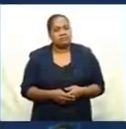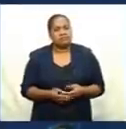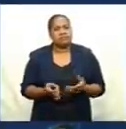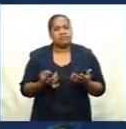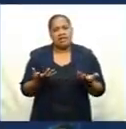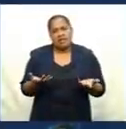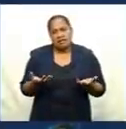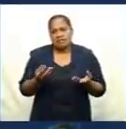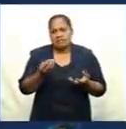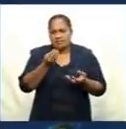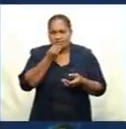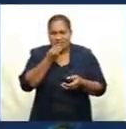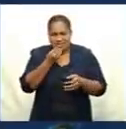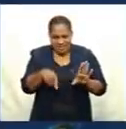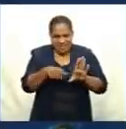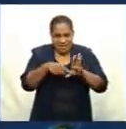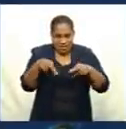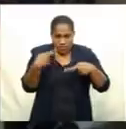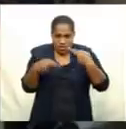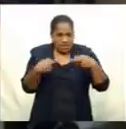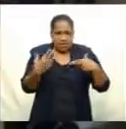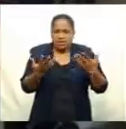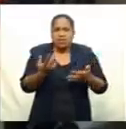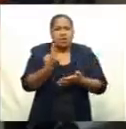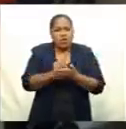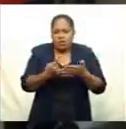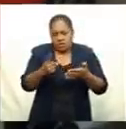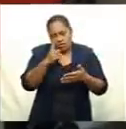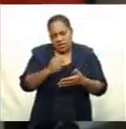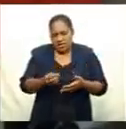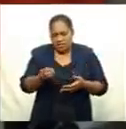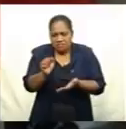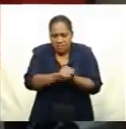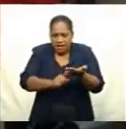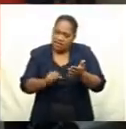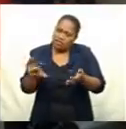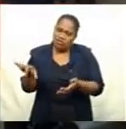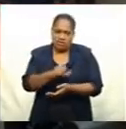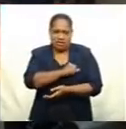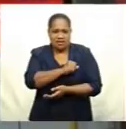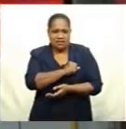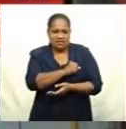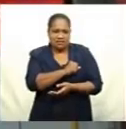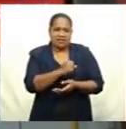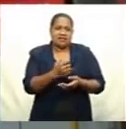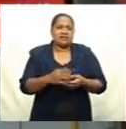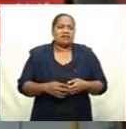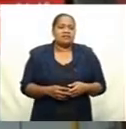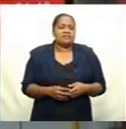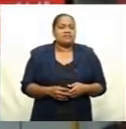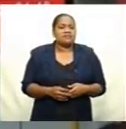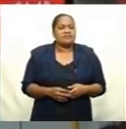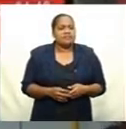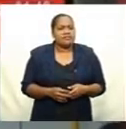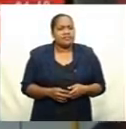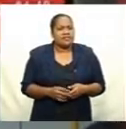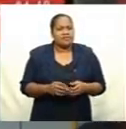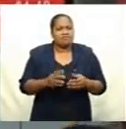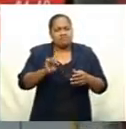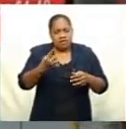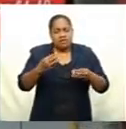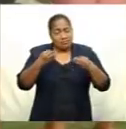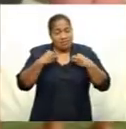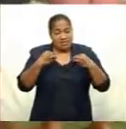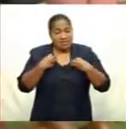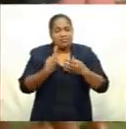eating, there's no eating stuff, only takeaway. And overall business is really, really